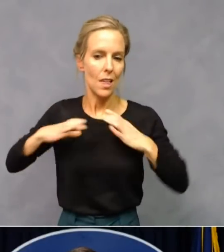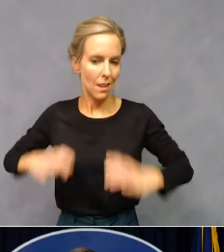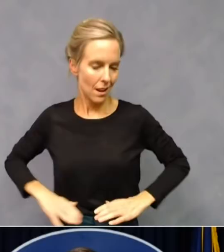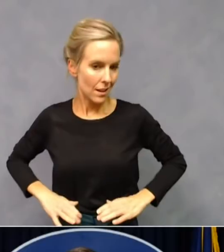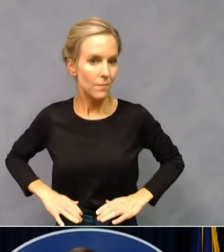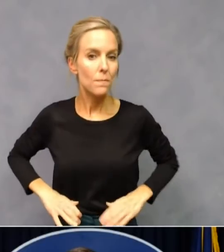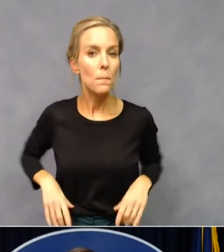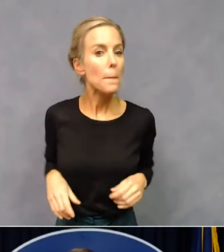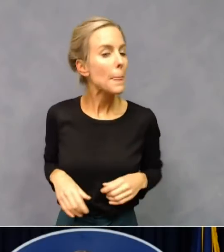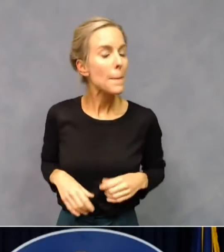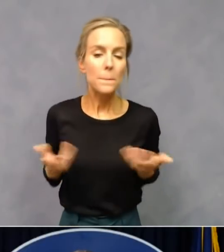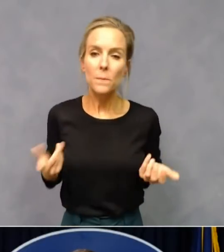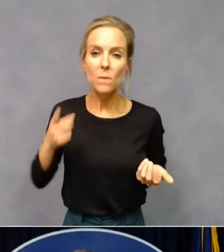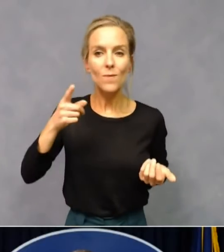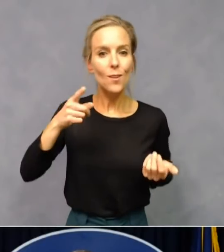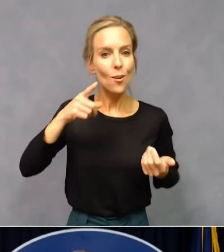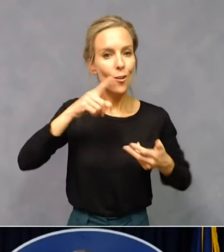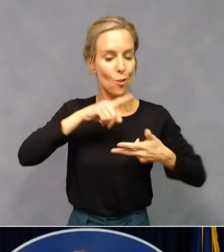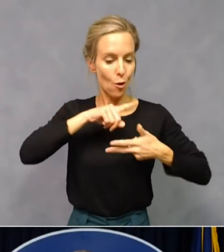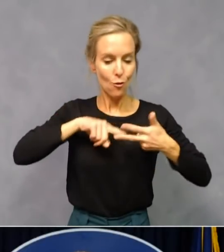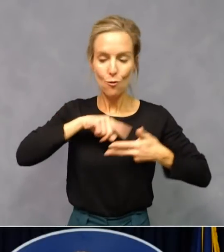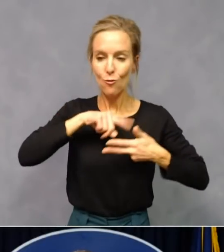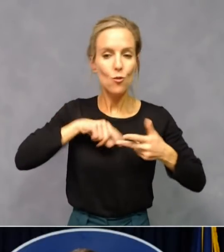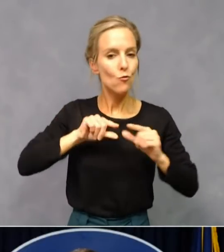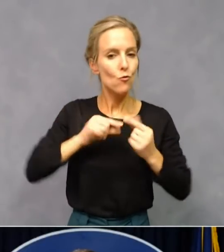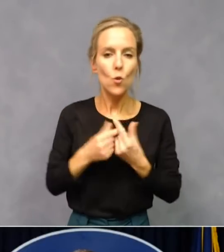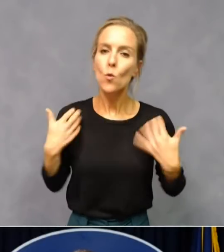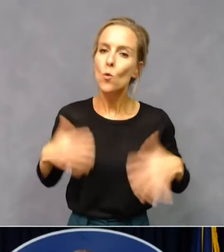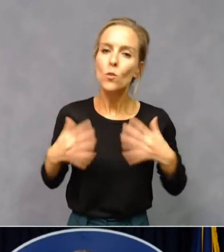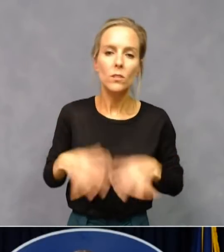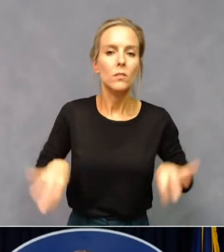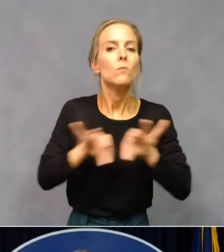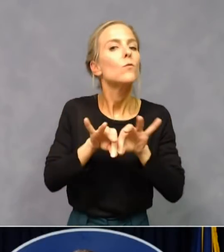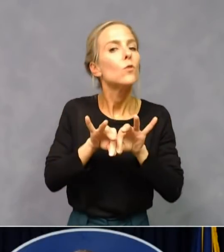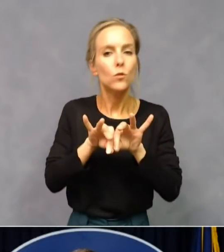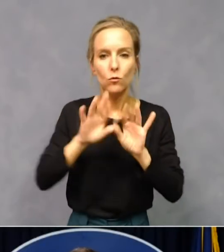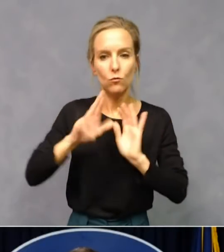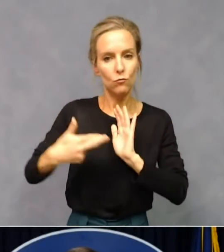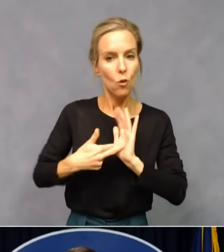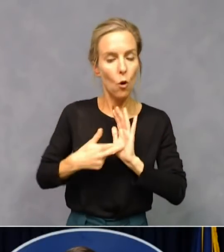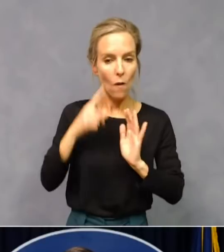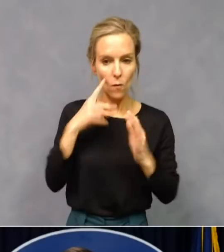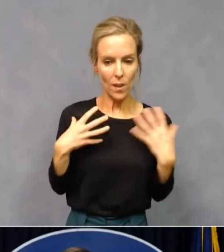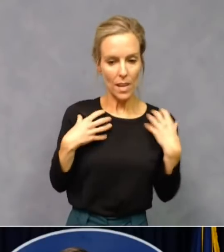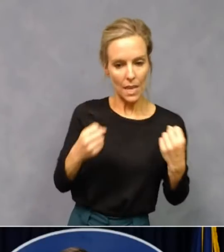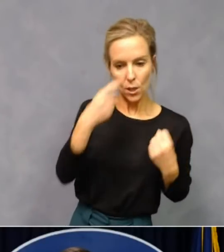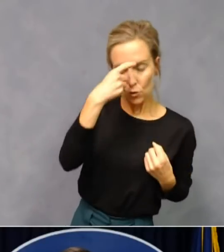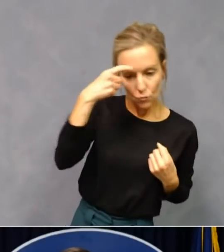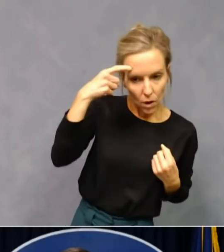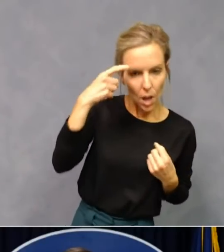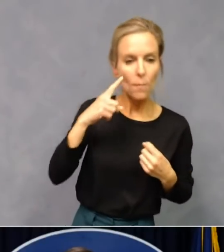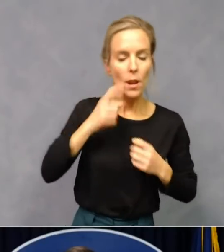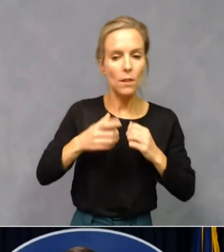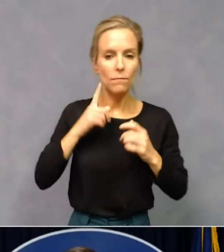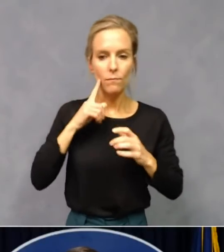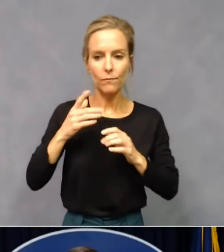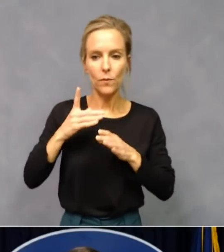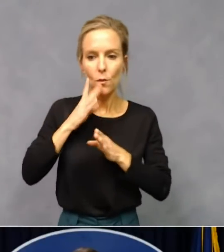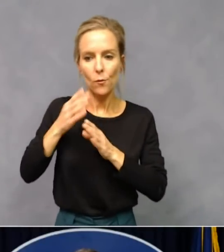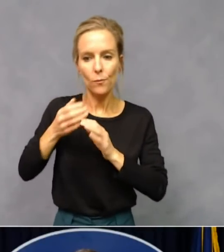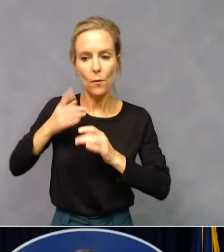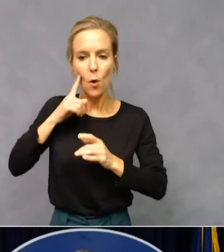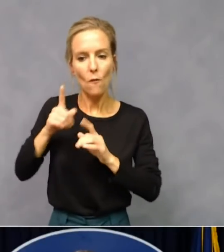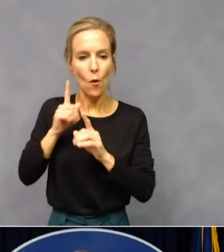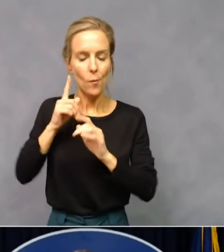they play such a pivotal role in the healing of trauma, of abuse, and partner violence that far too